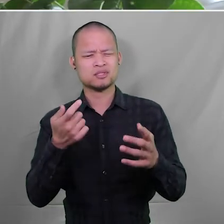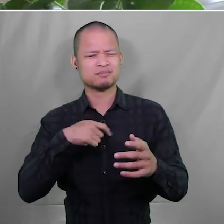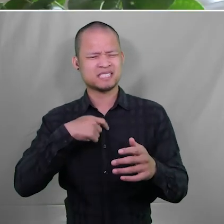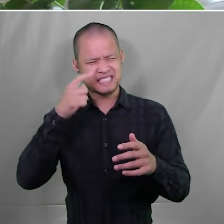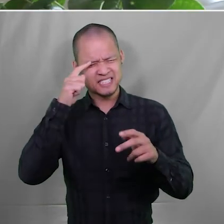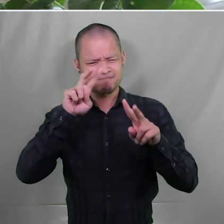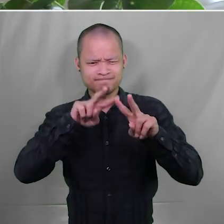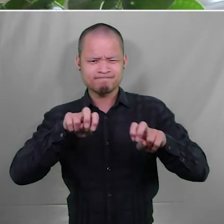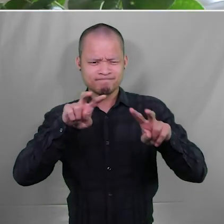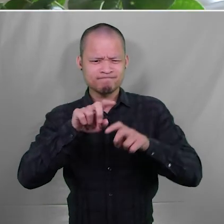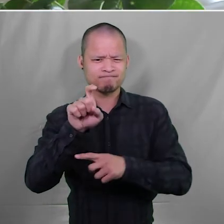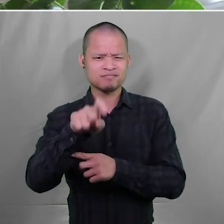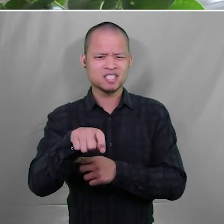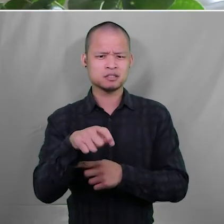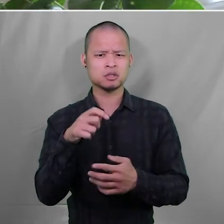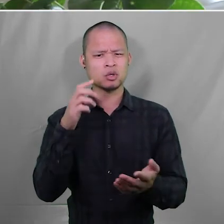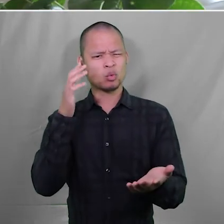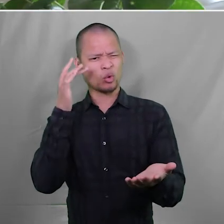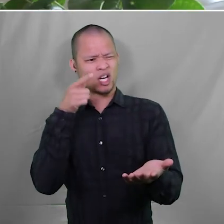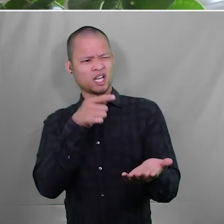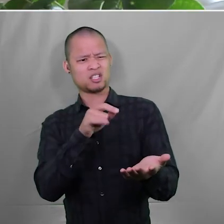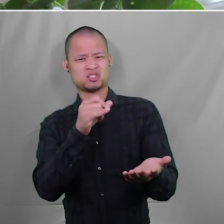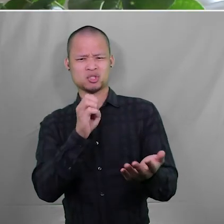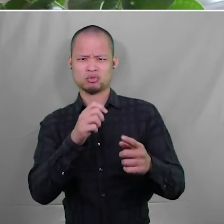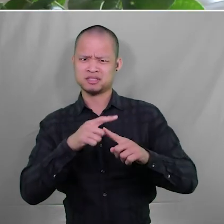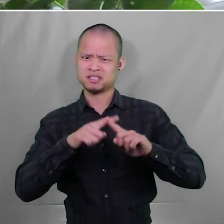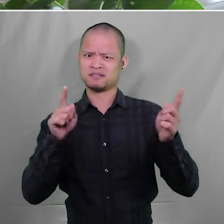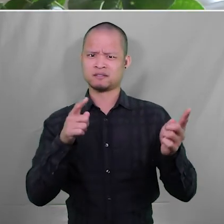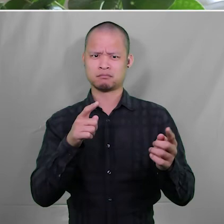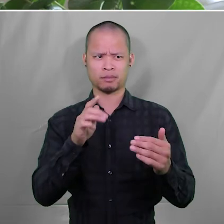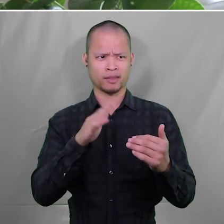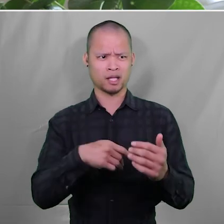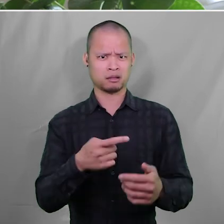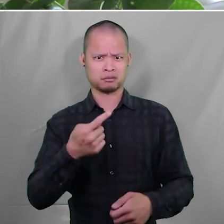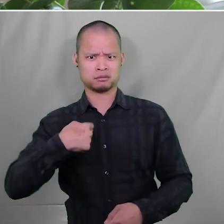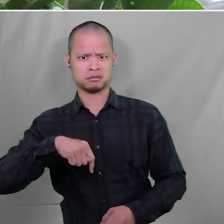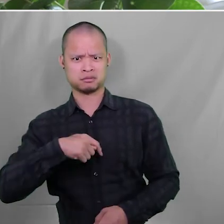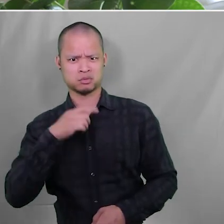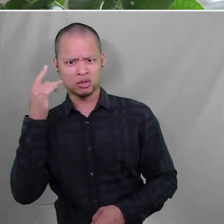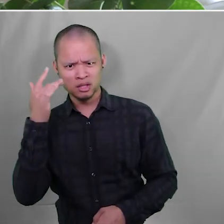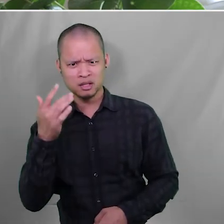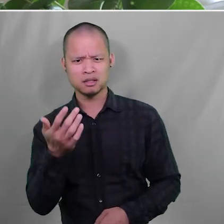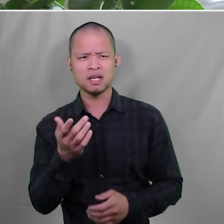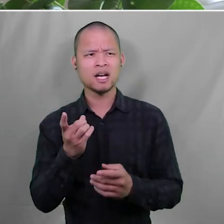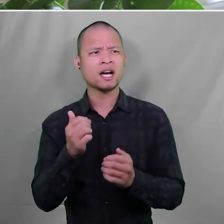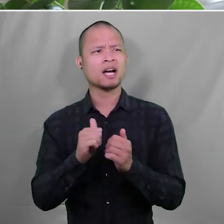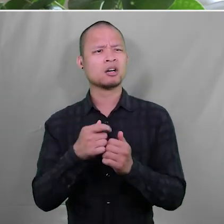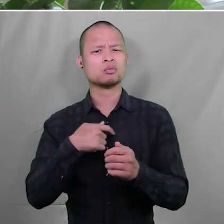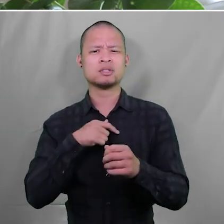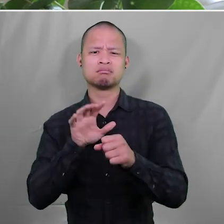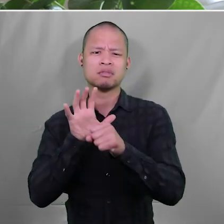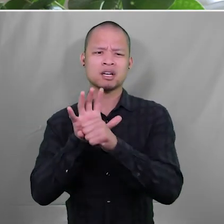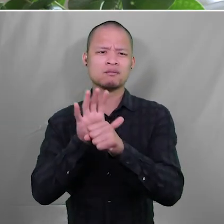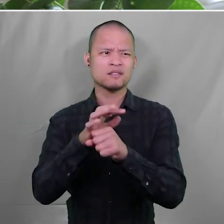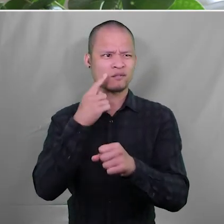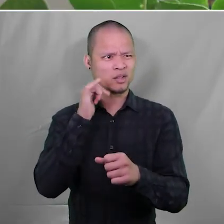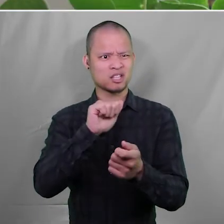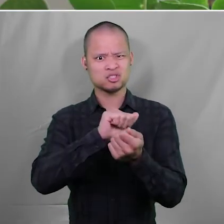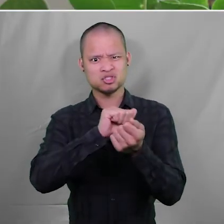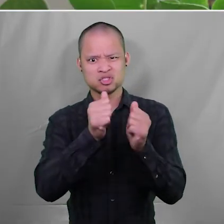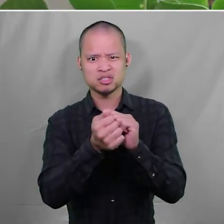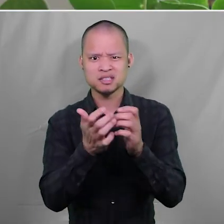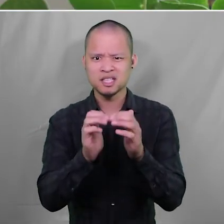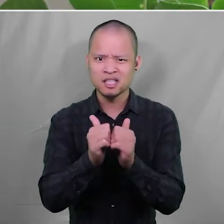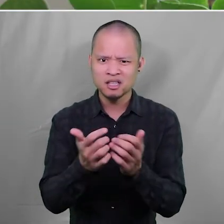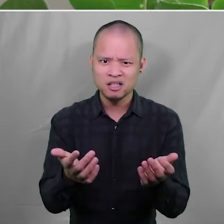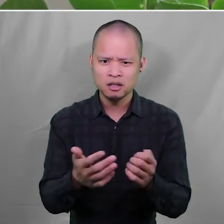think critically, why is it different for Joe than it is for you and I? And how do we advocate for this change? And we